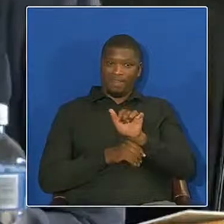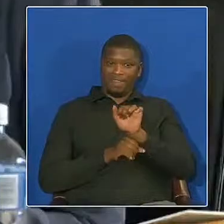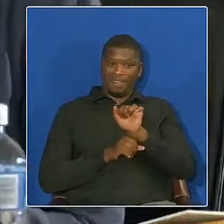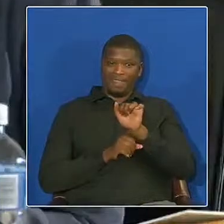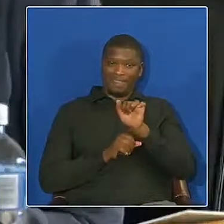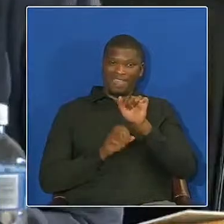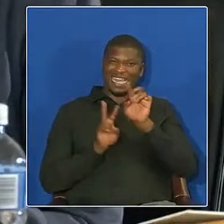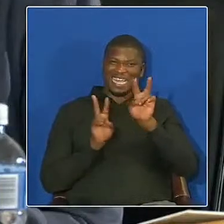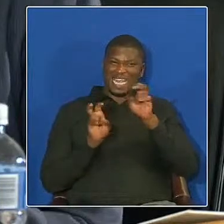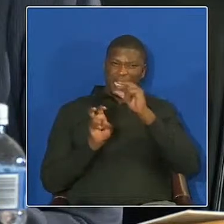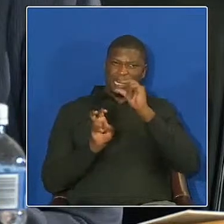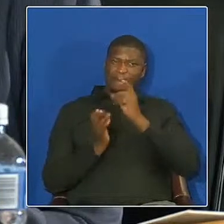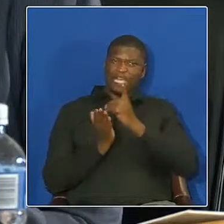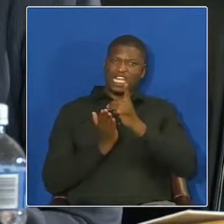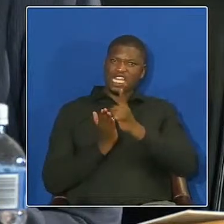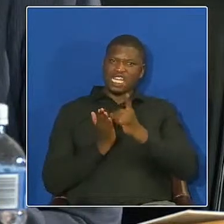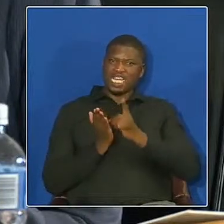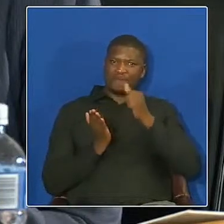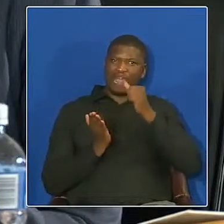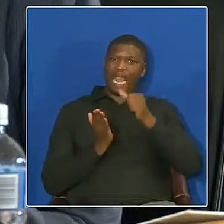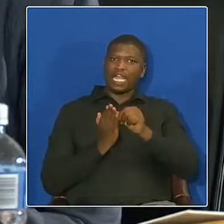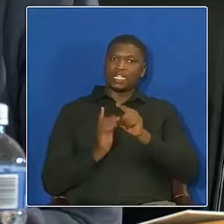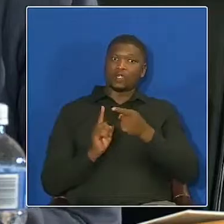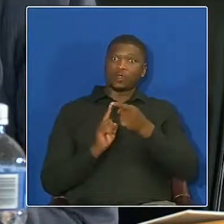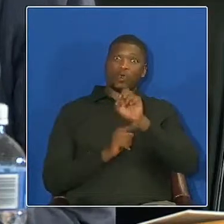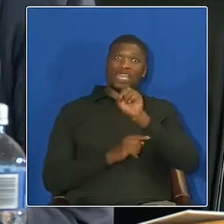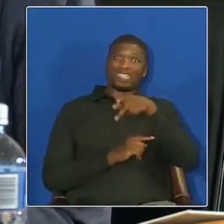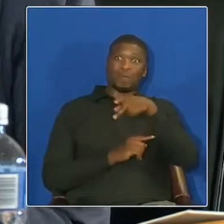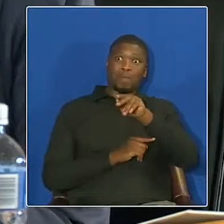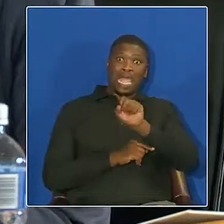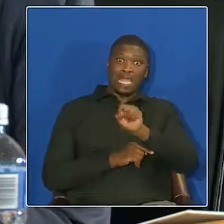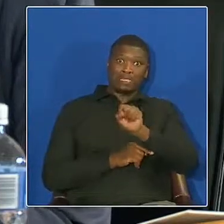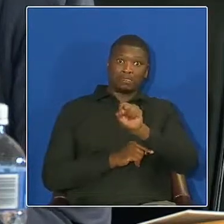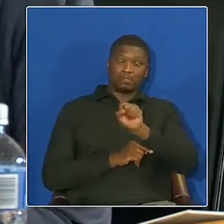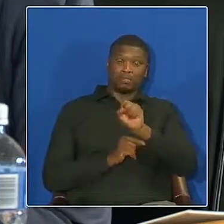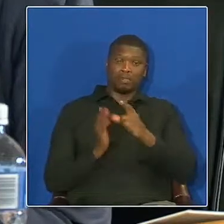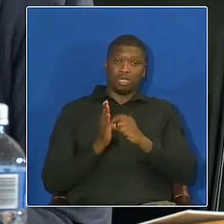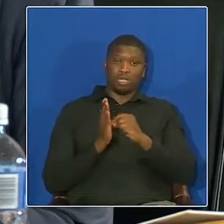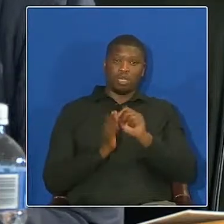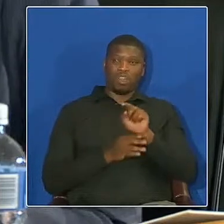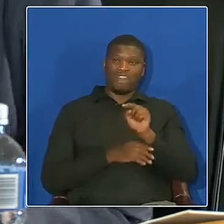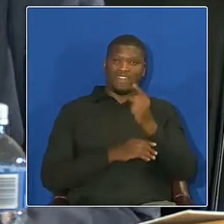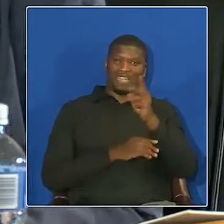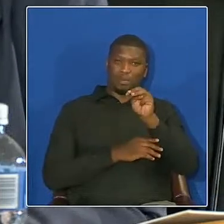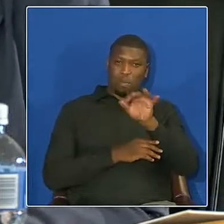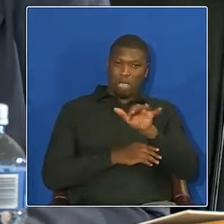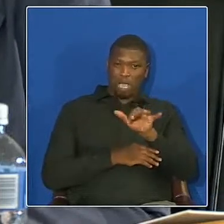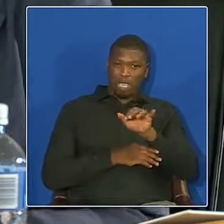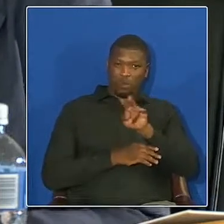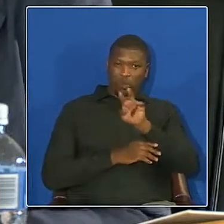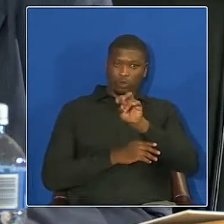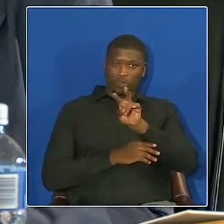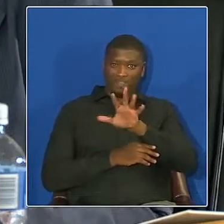is called Draft Letter to SAPS National, dated 13 May 2025.